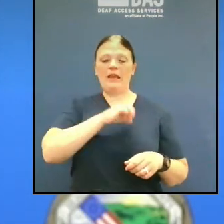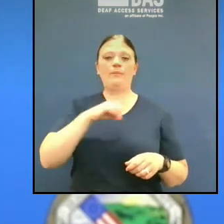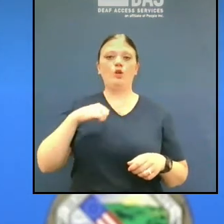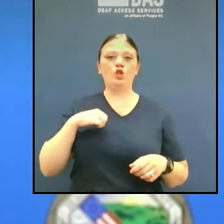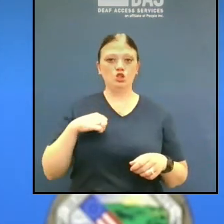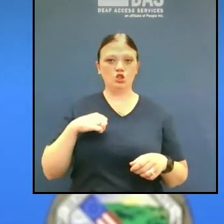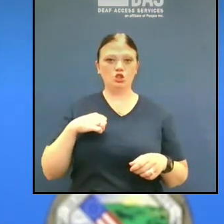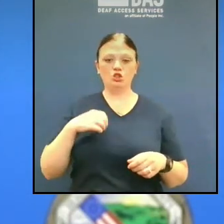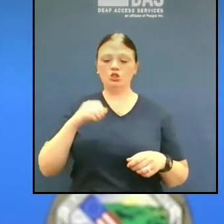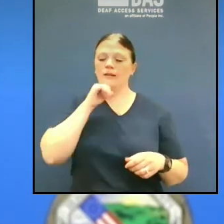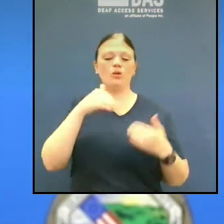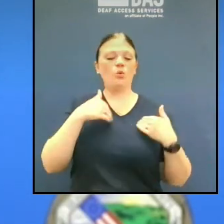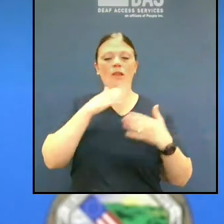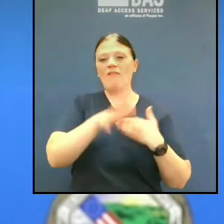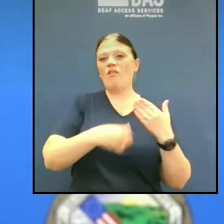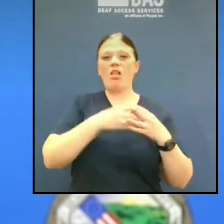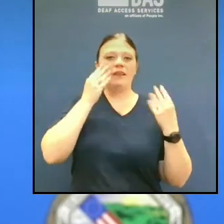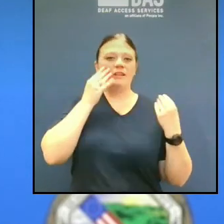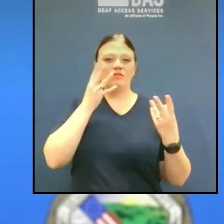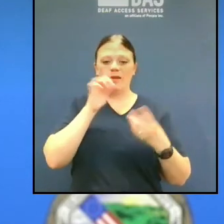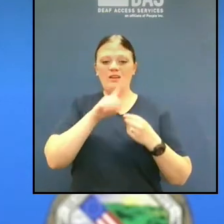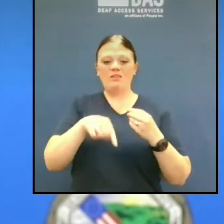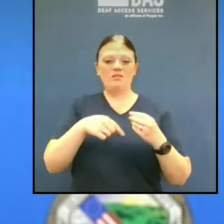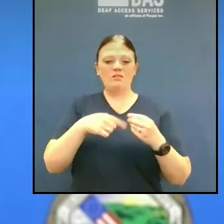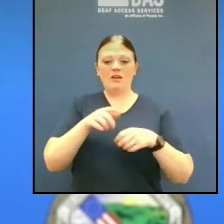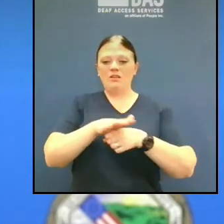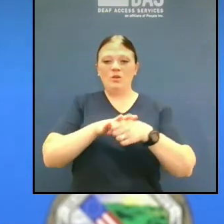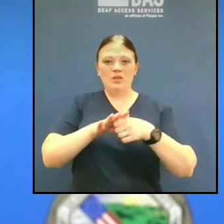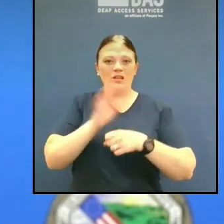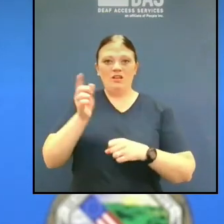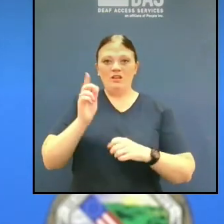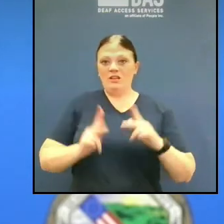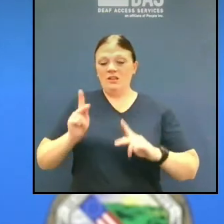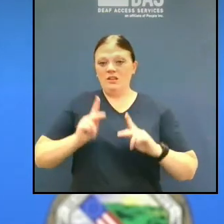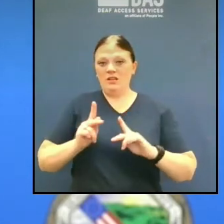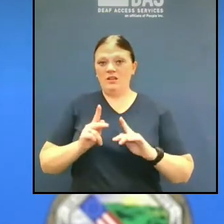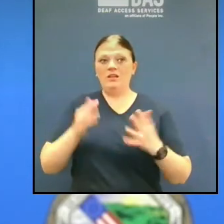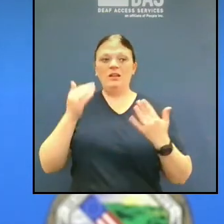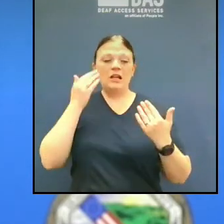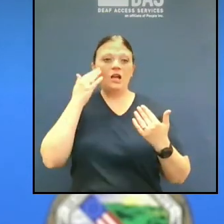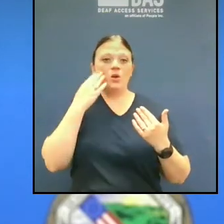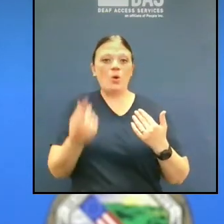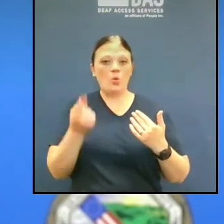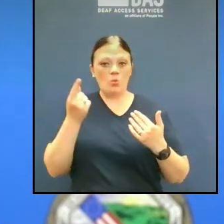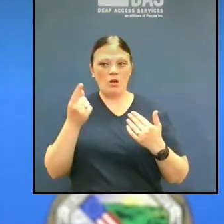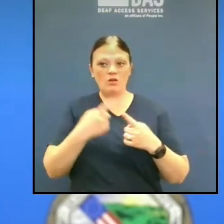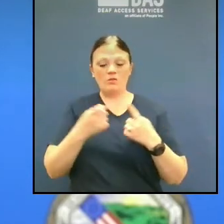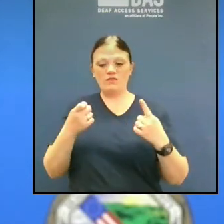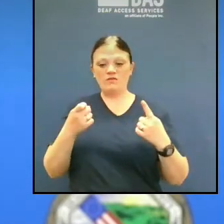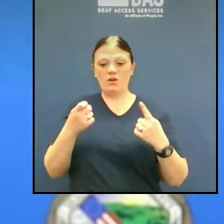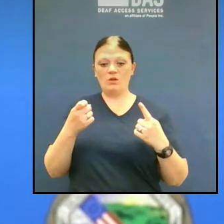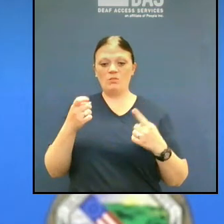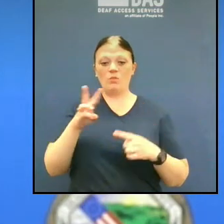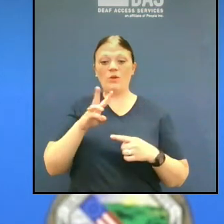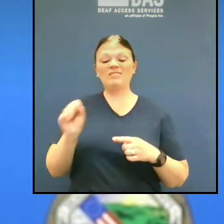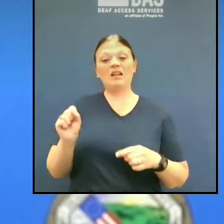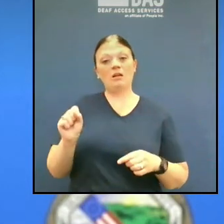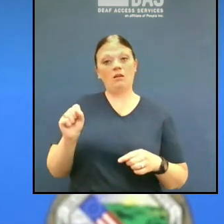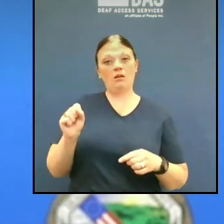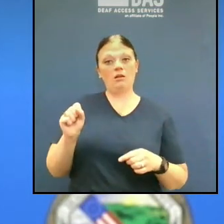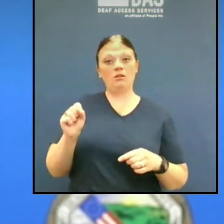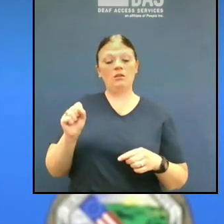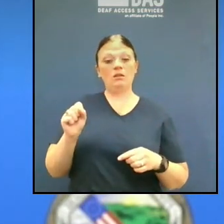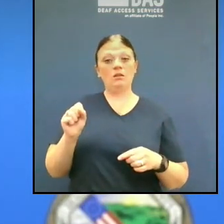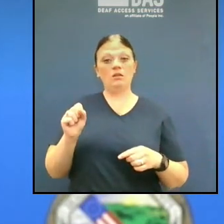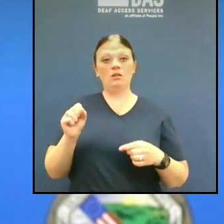Amherst. And I don't have all the data on the locations of the individuals, though I know one of the individuals was from the town of West Seneca. So it's not